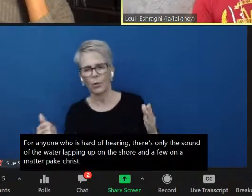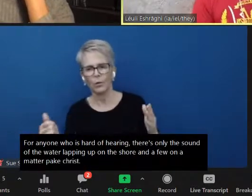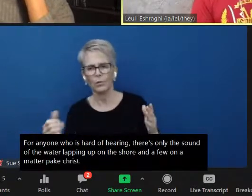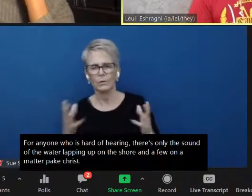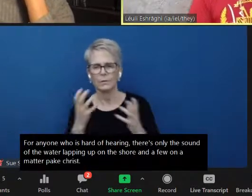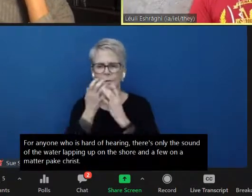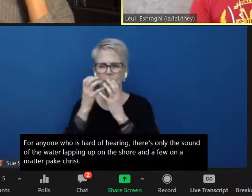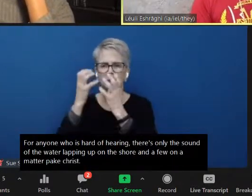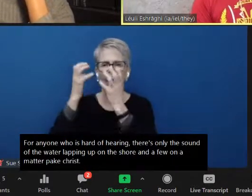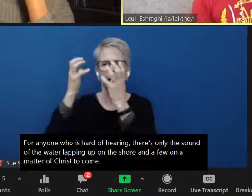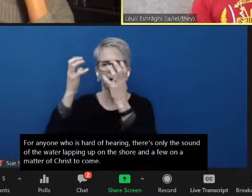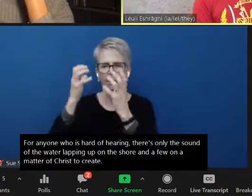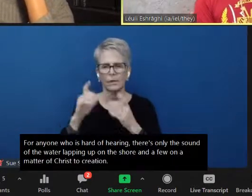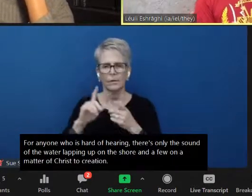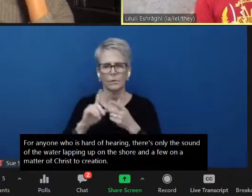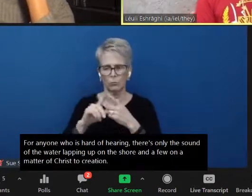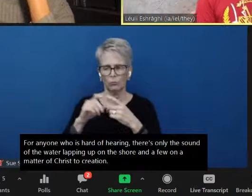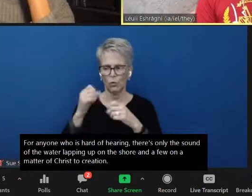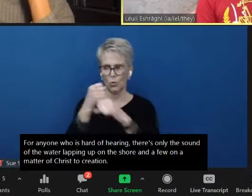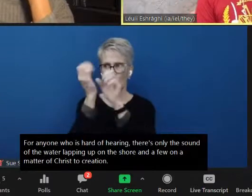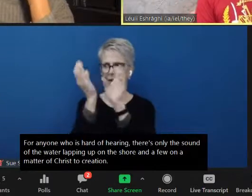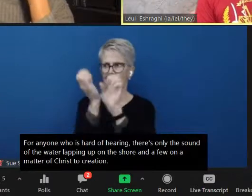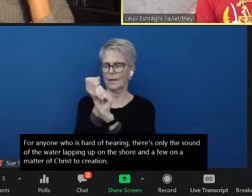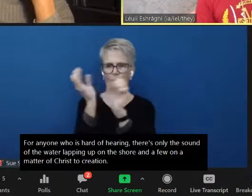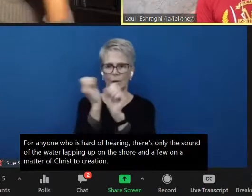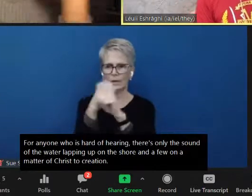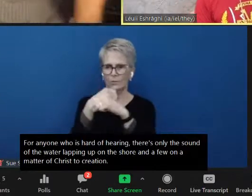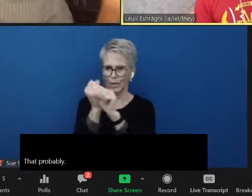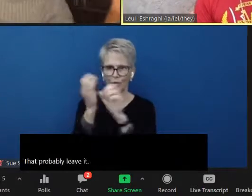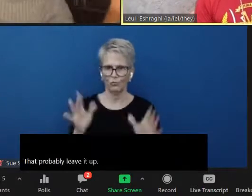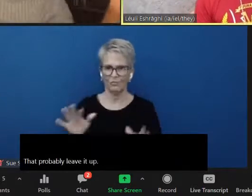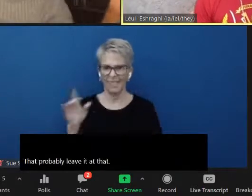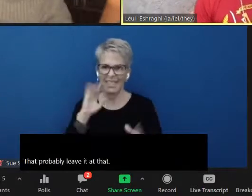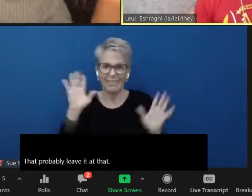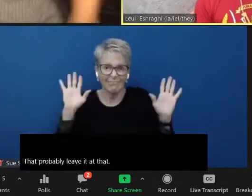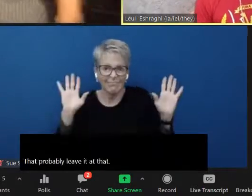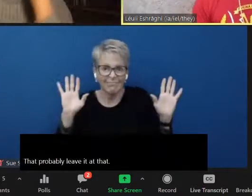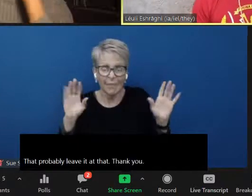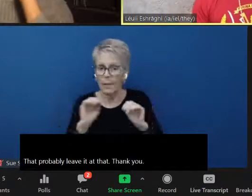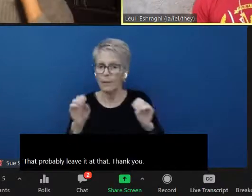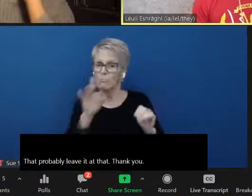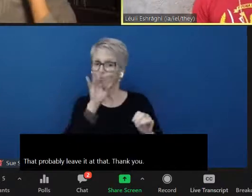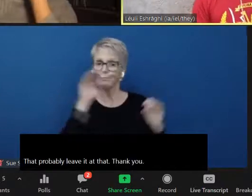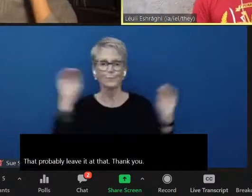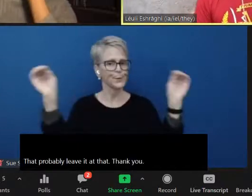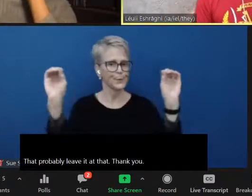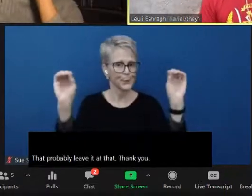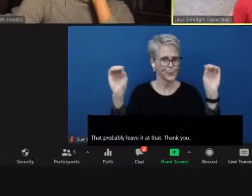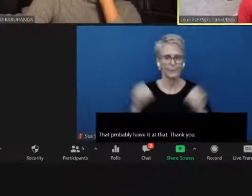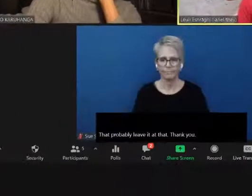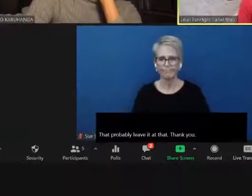to creation. So I'll probably leave it at that. Thank you.